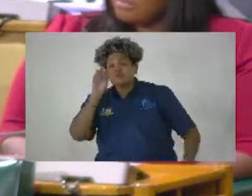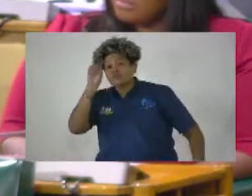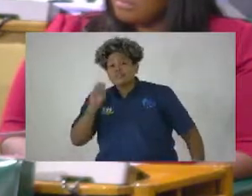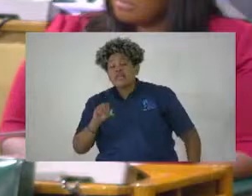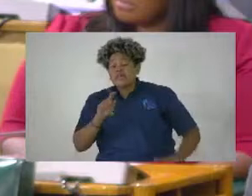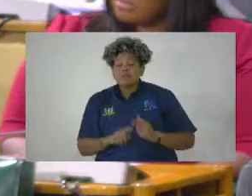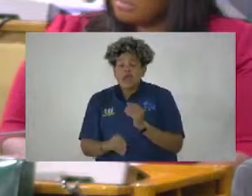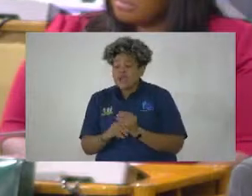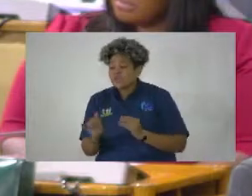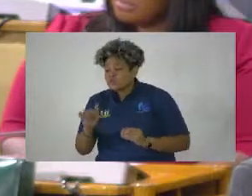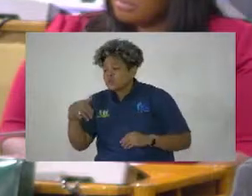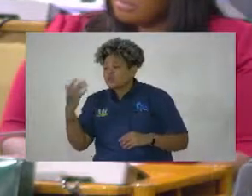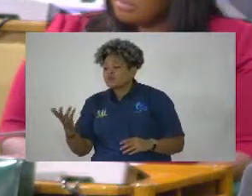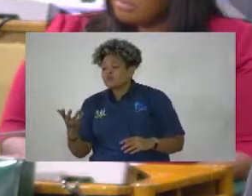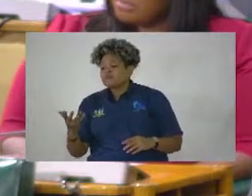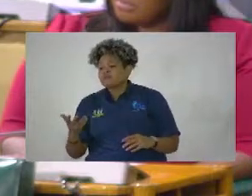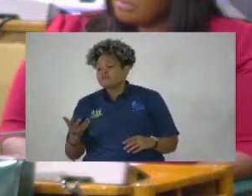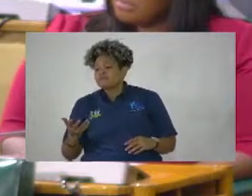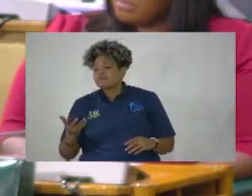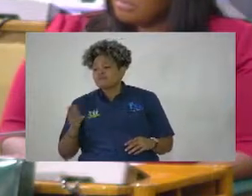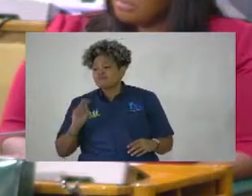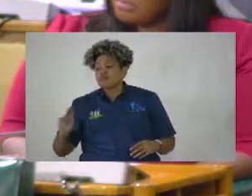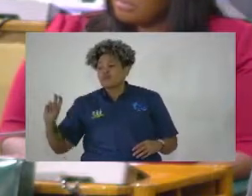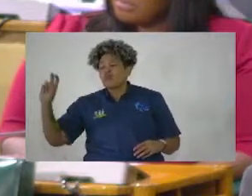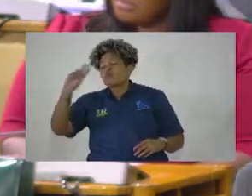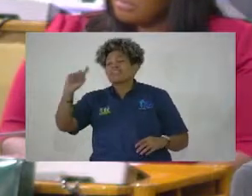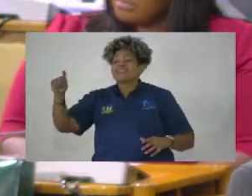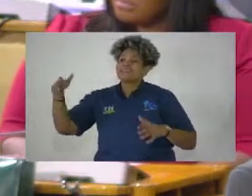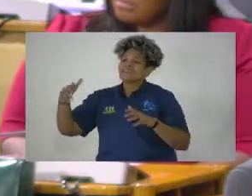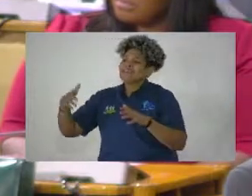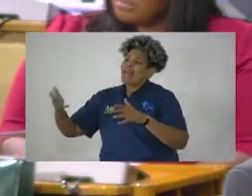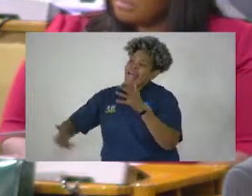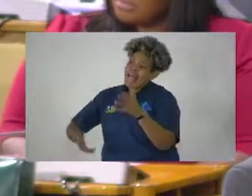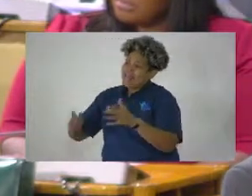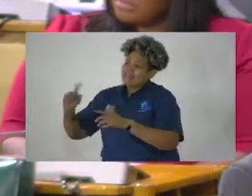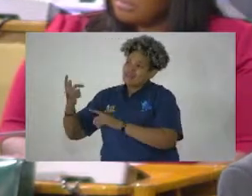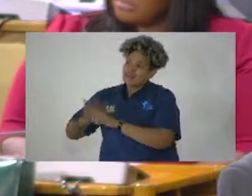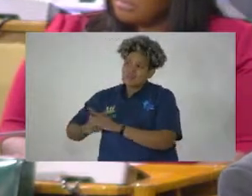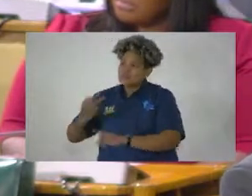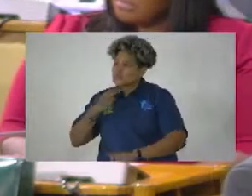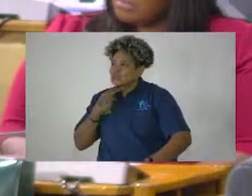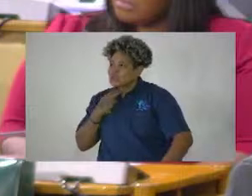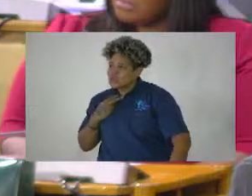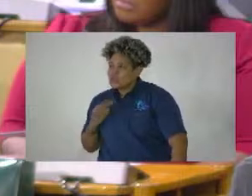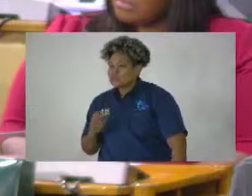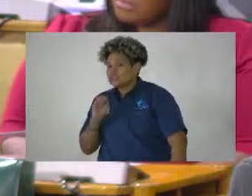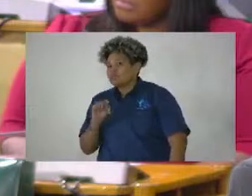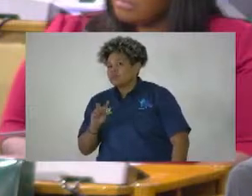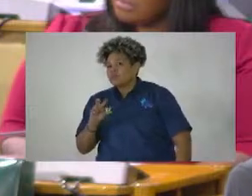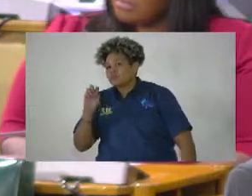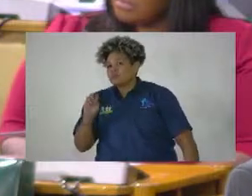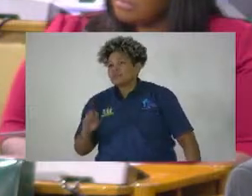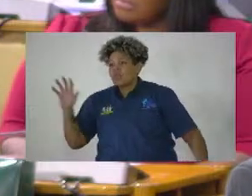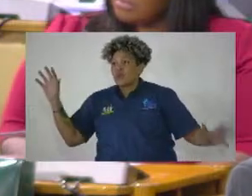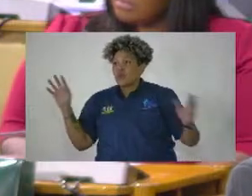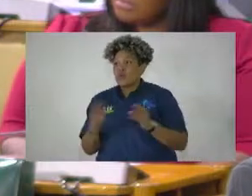and the tourism setback in the first quarter, where we got 0.2%